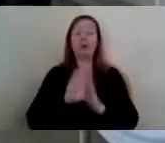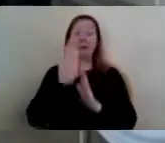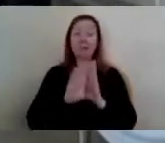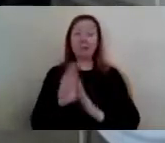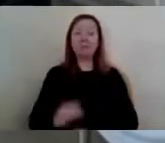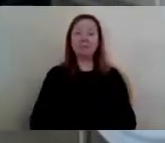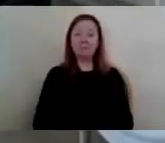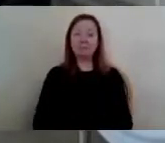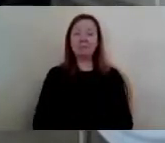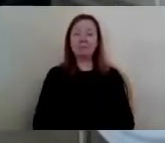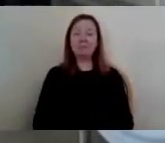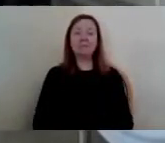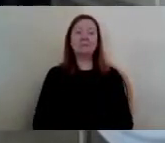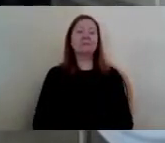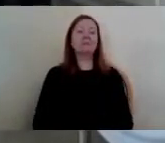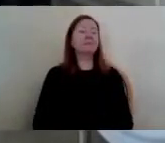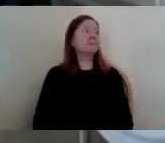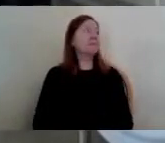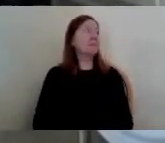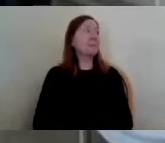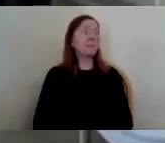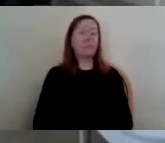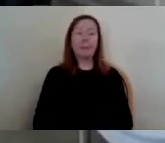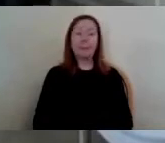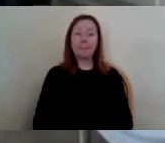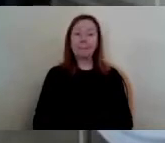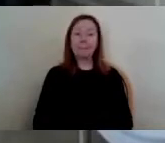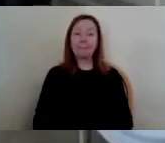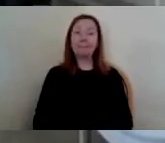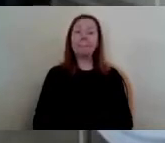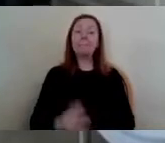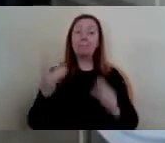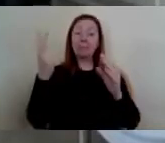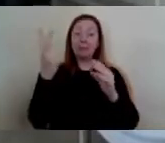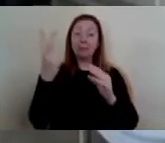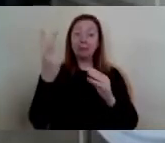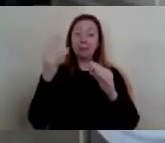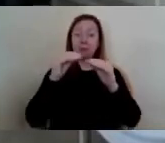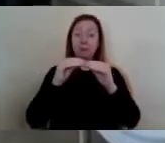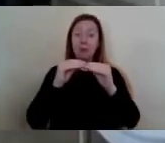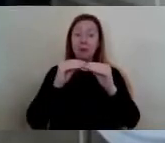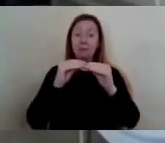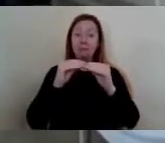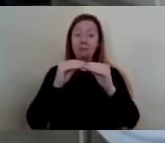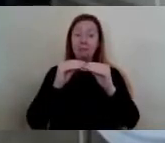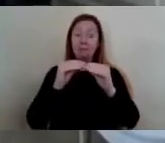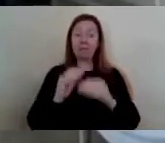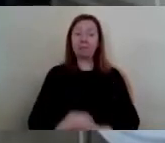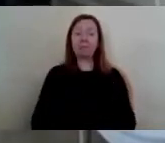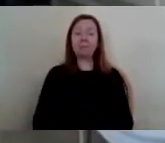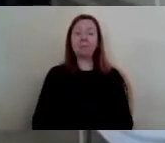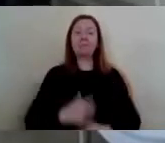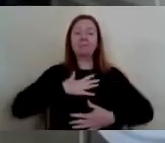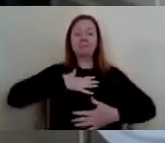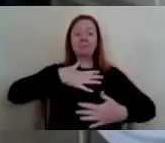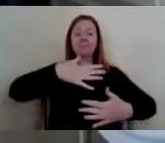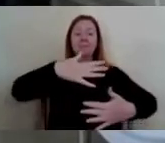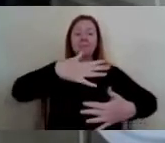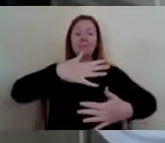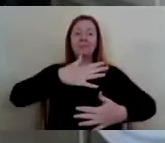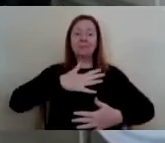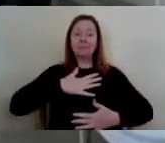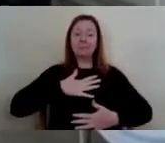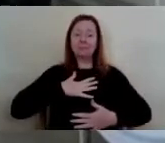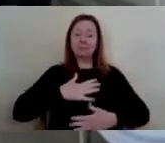center and turn and back to the center. We're going two more each way. Take a nice big breath. Back